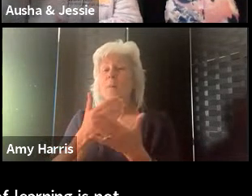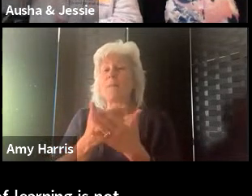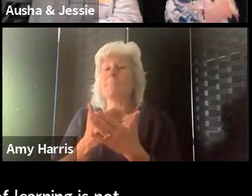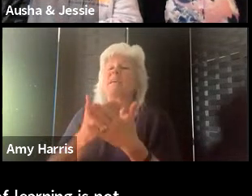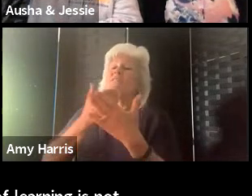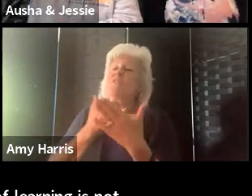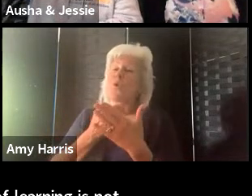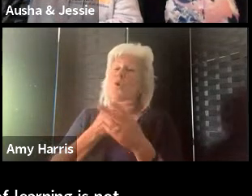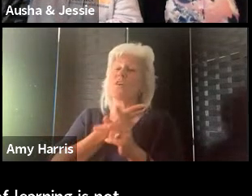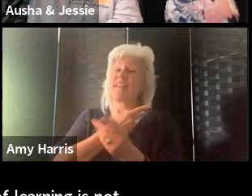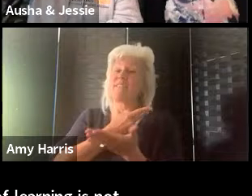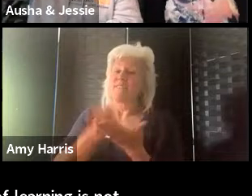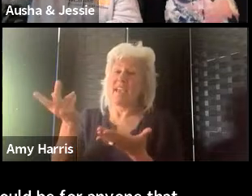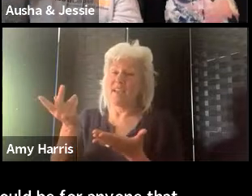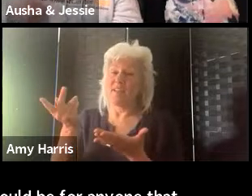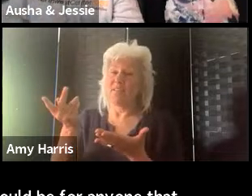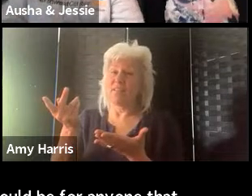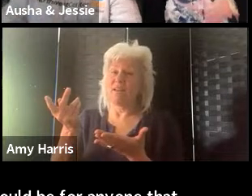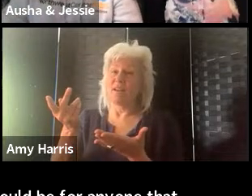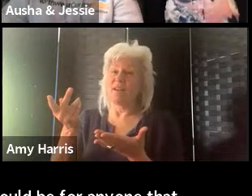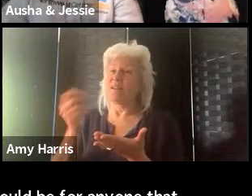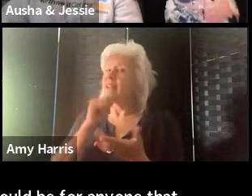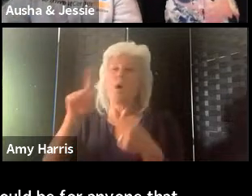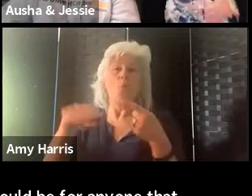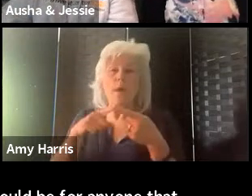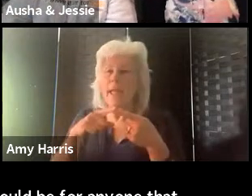fail, or because they failed.